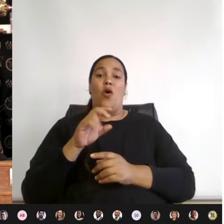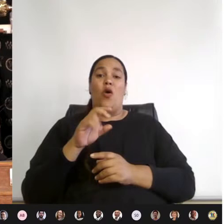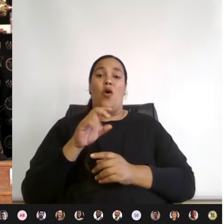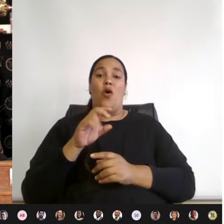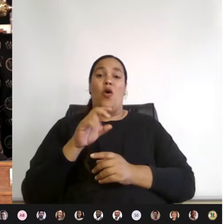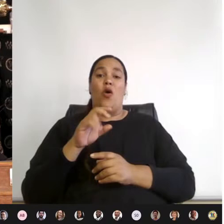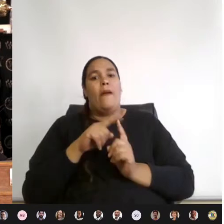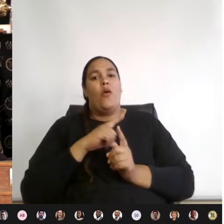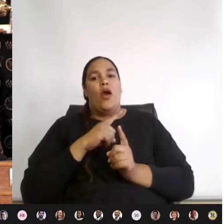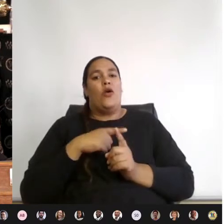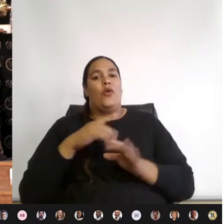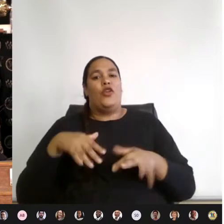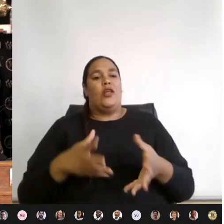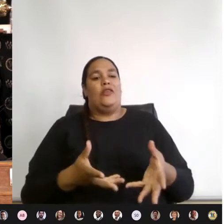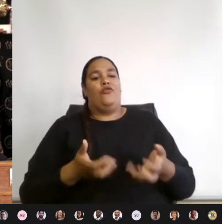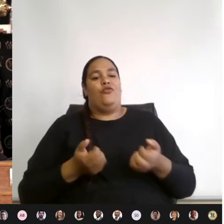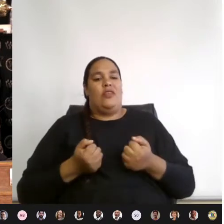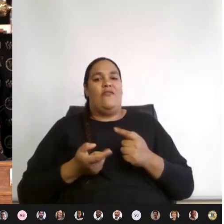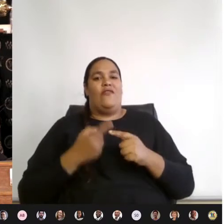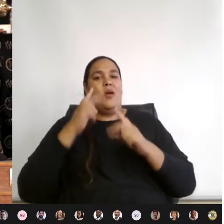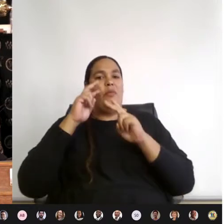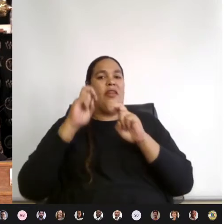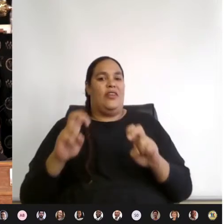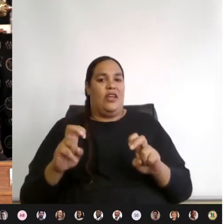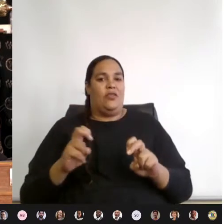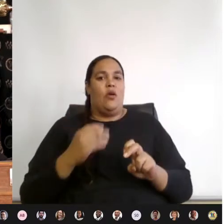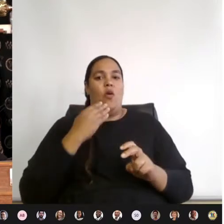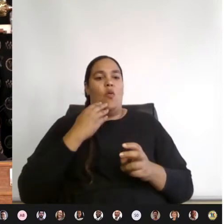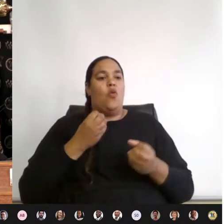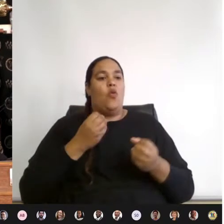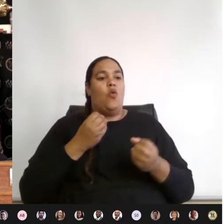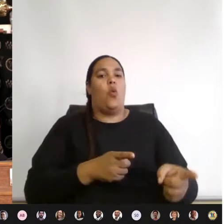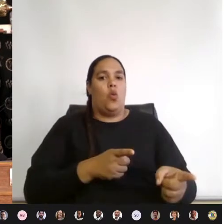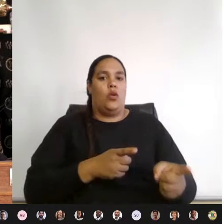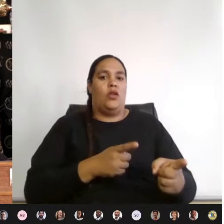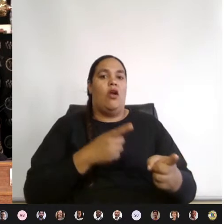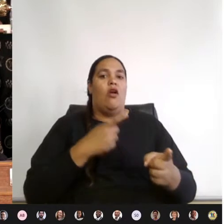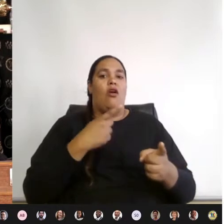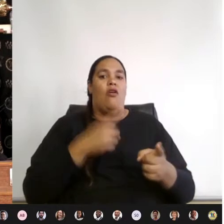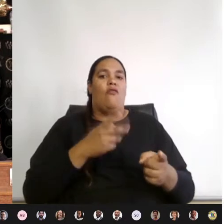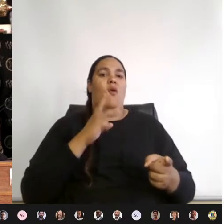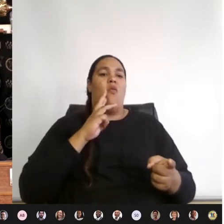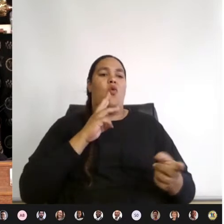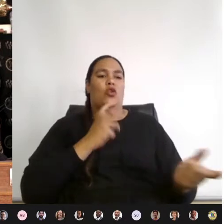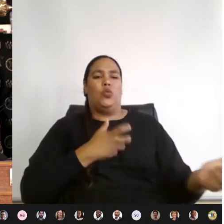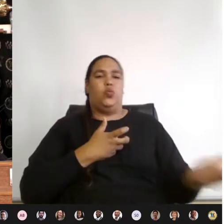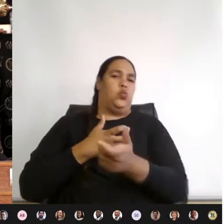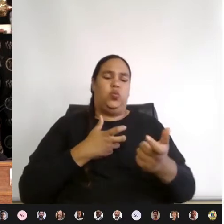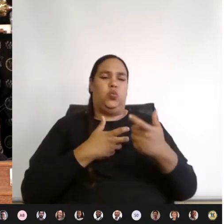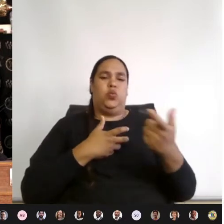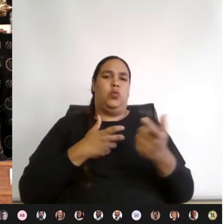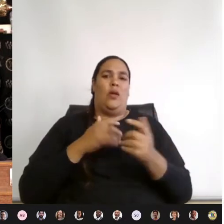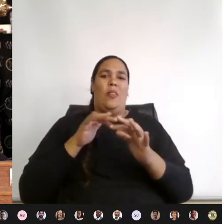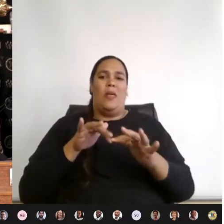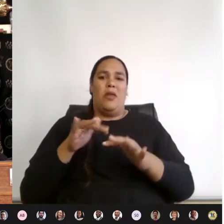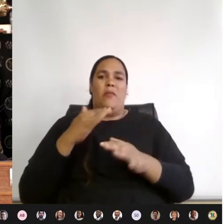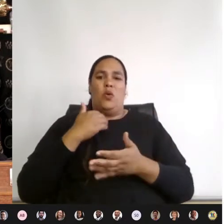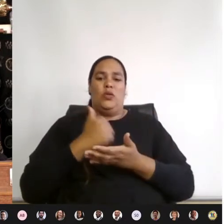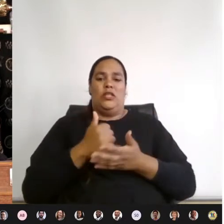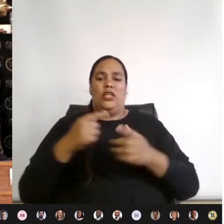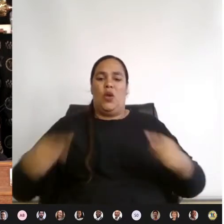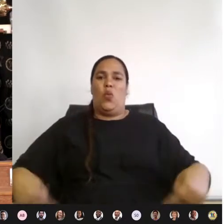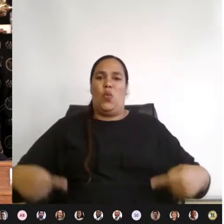received from the investigation who gave the order to water cannon our citizens sitting in